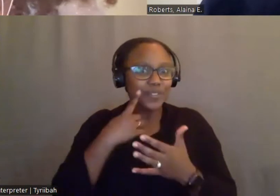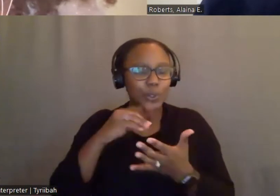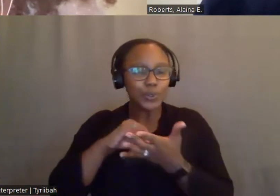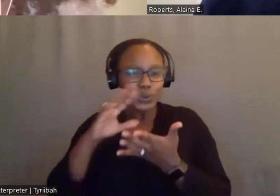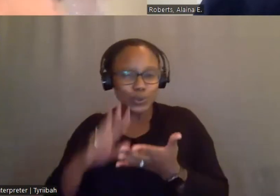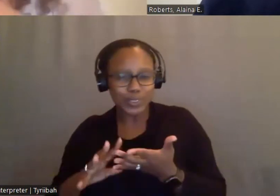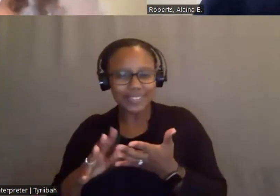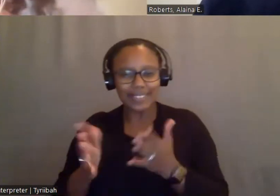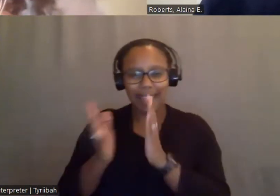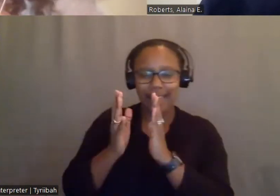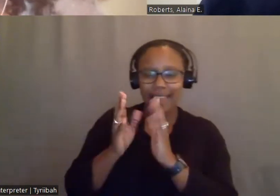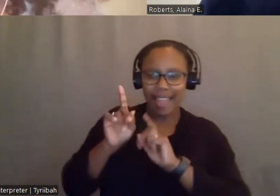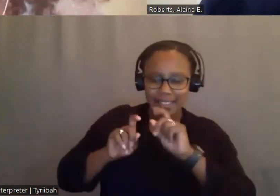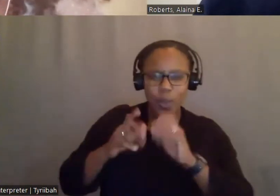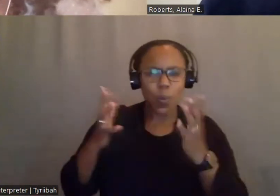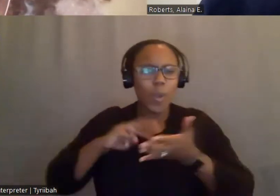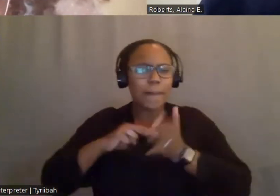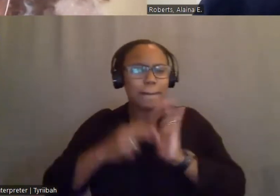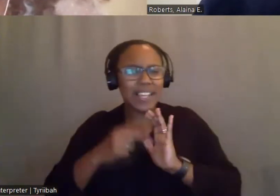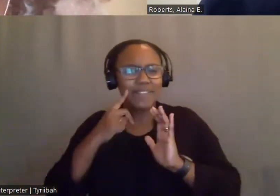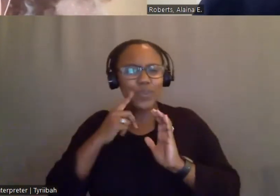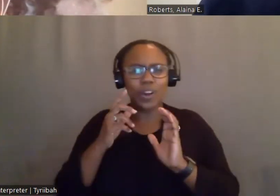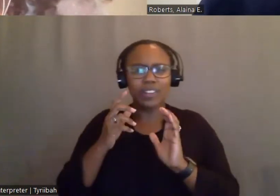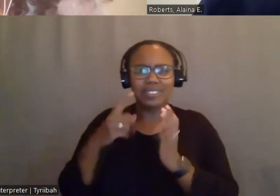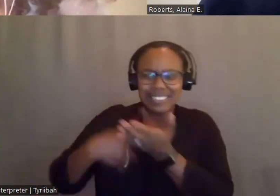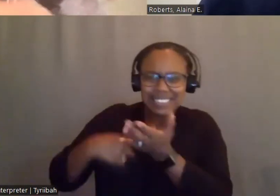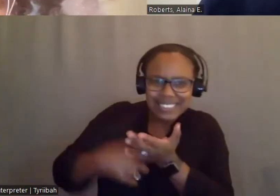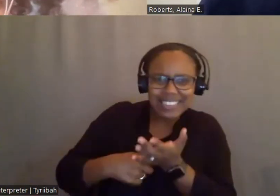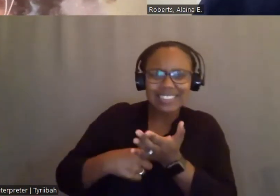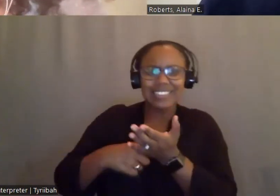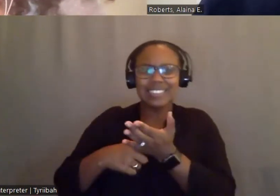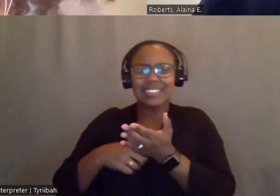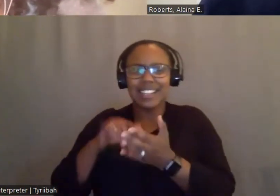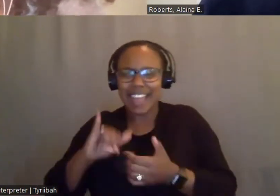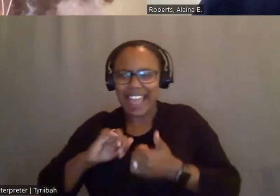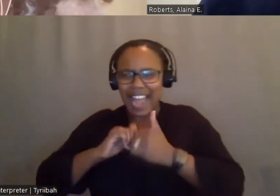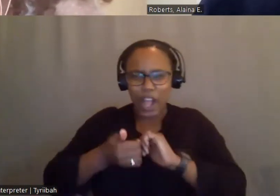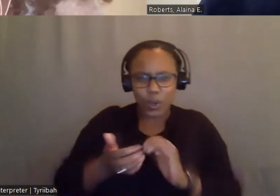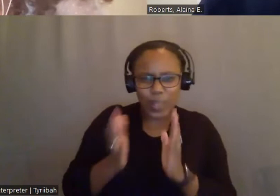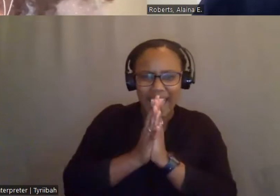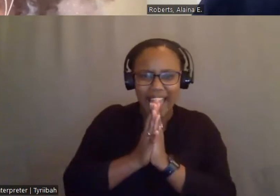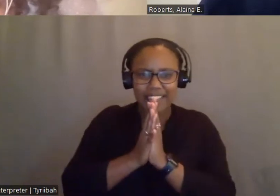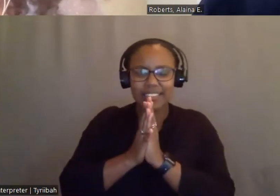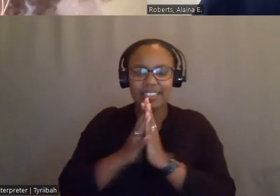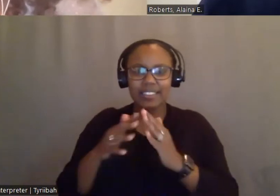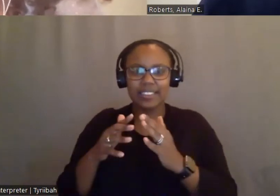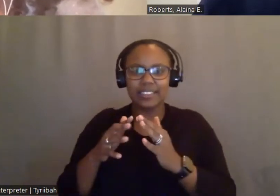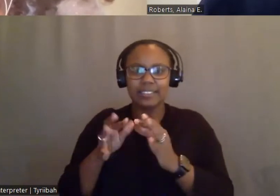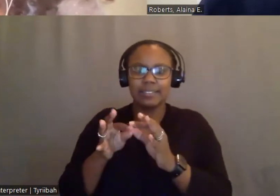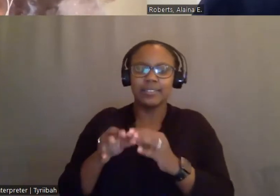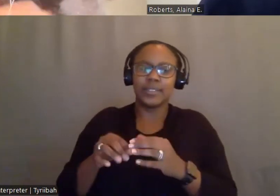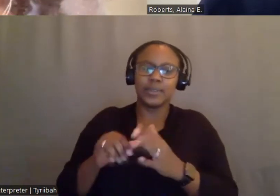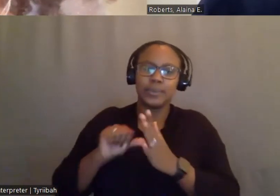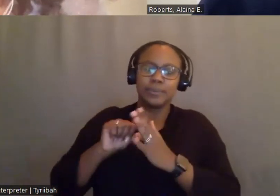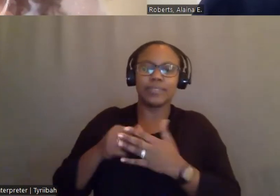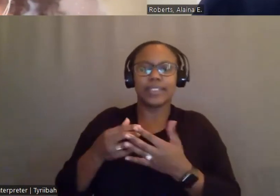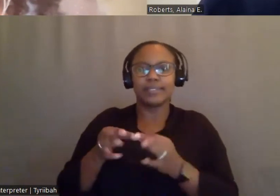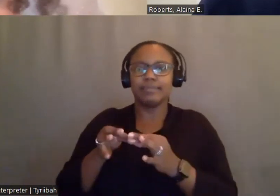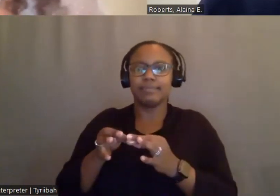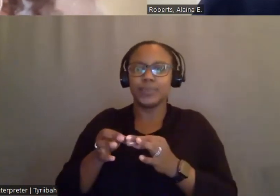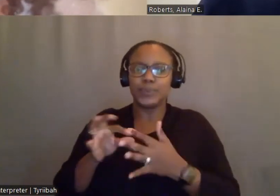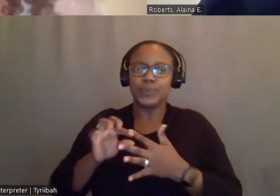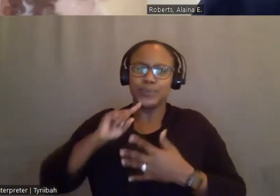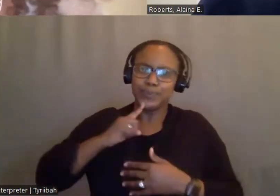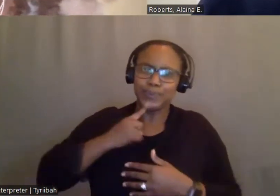to have this conversation about reparations, and how do we ask these critical questions about whose land, right? And